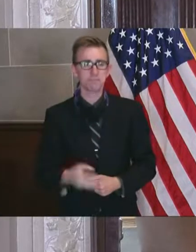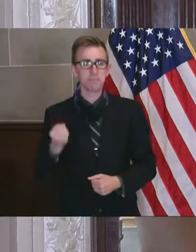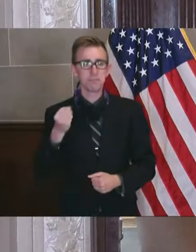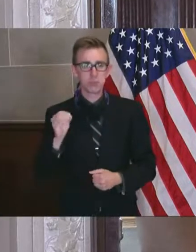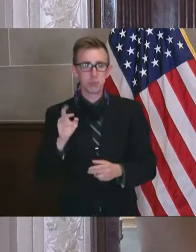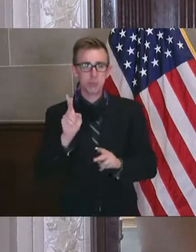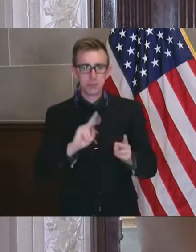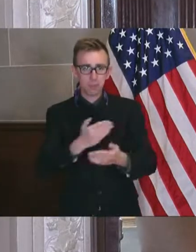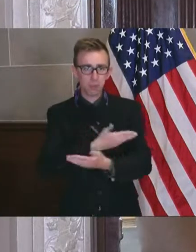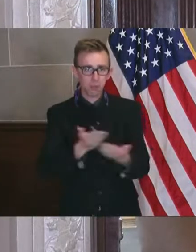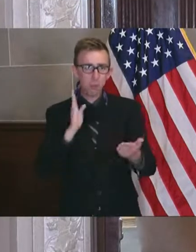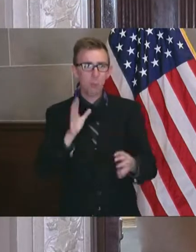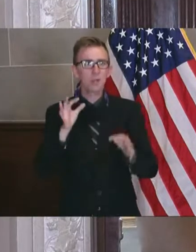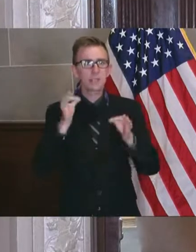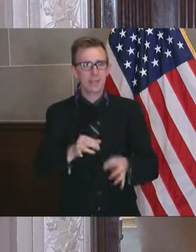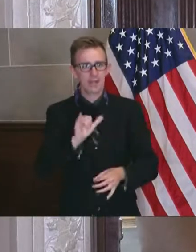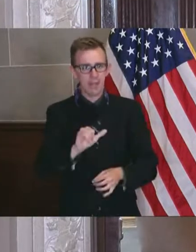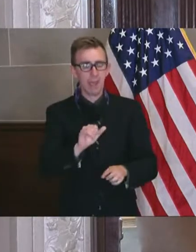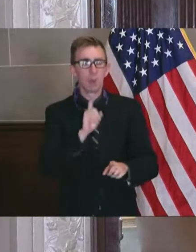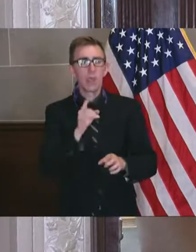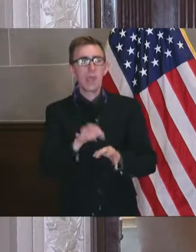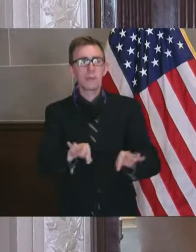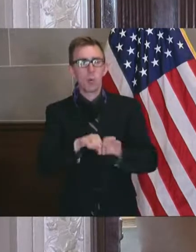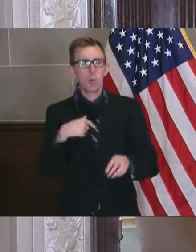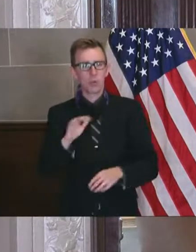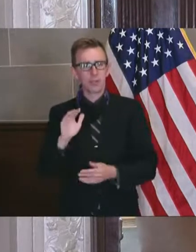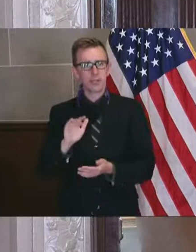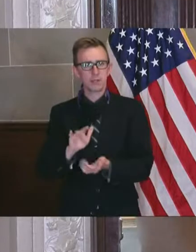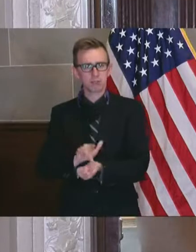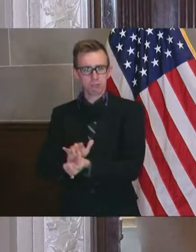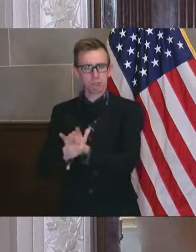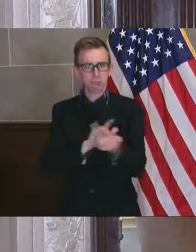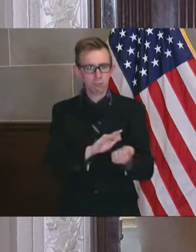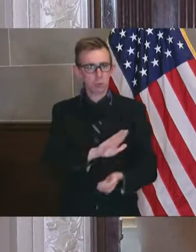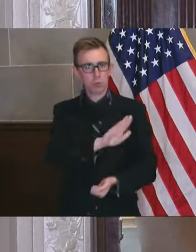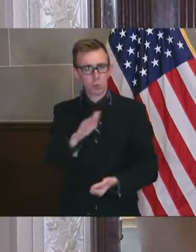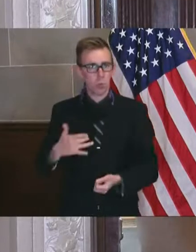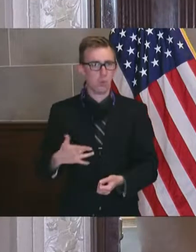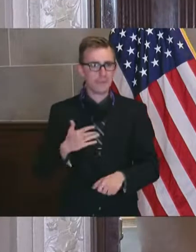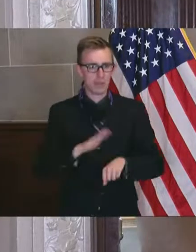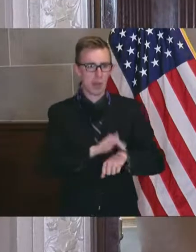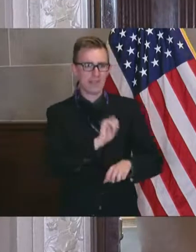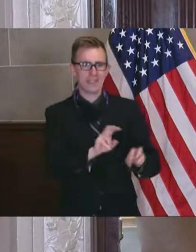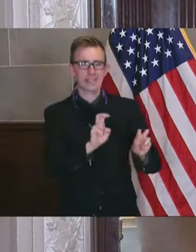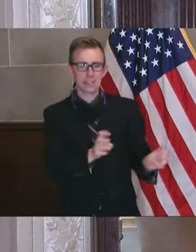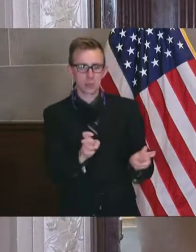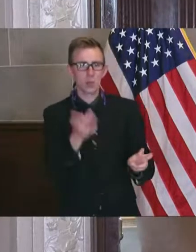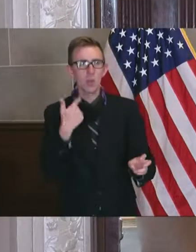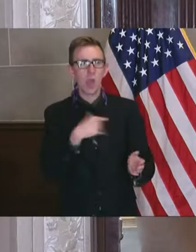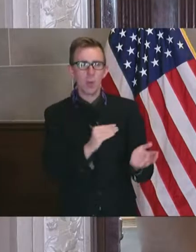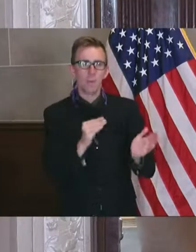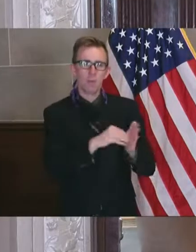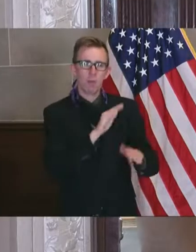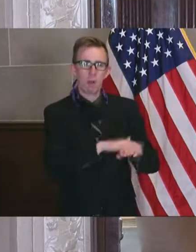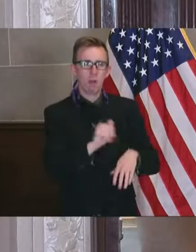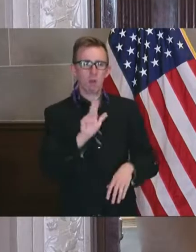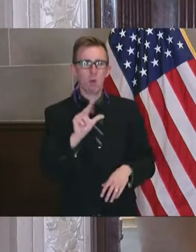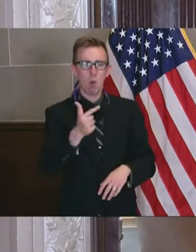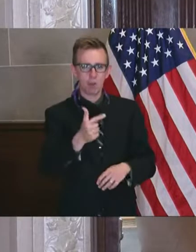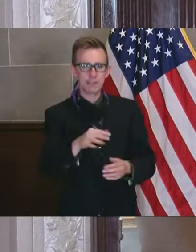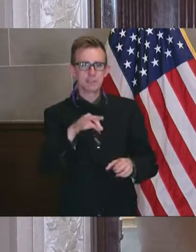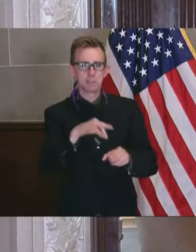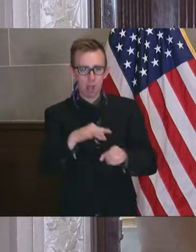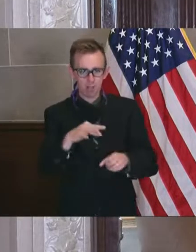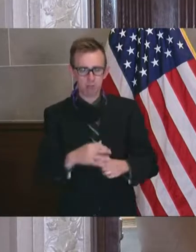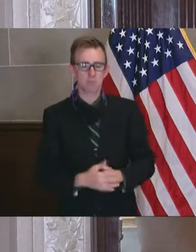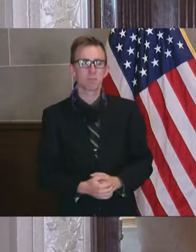the outcome, and it is critical that we hear their decision as soon as possible, which is why we are placing it on the August ballot. This will